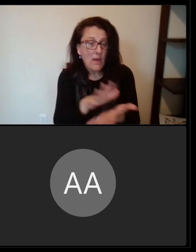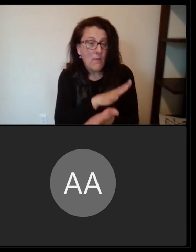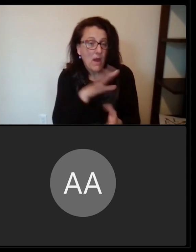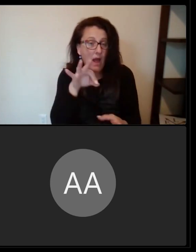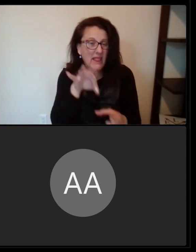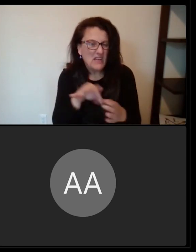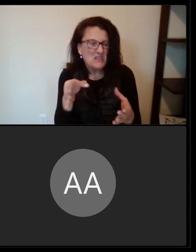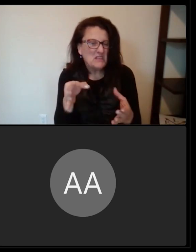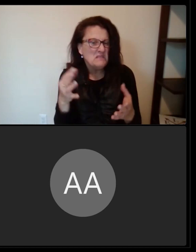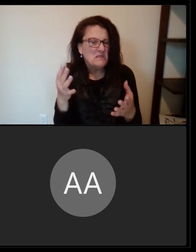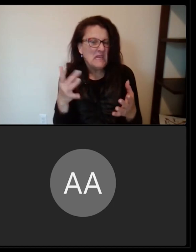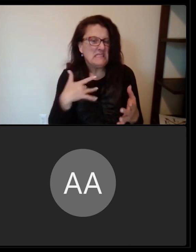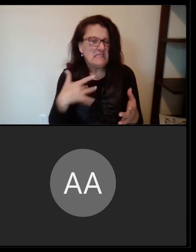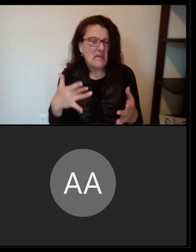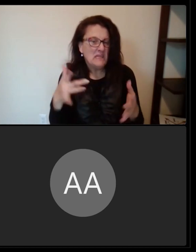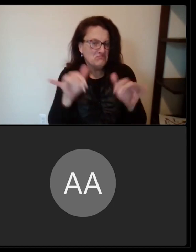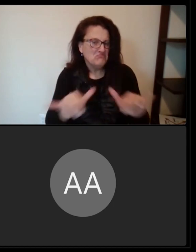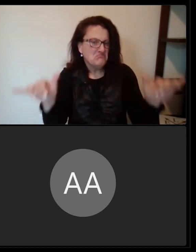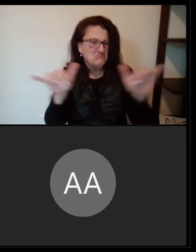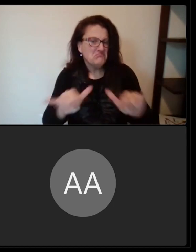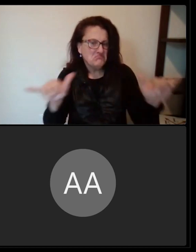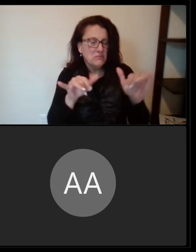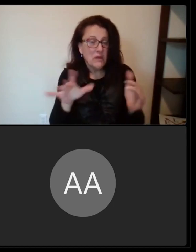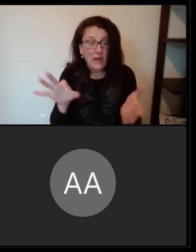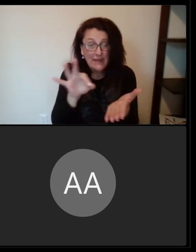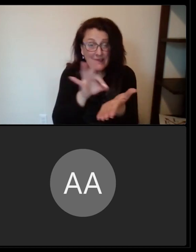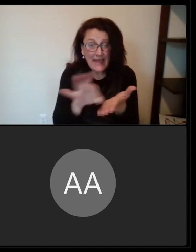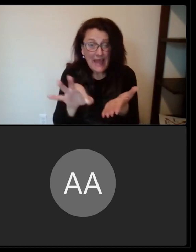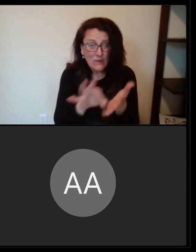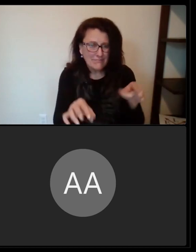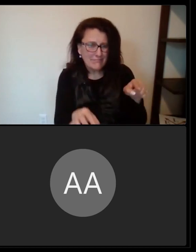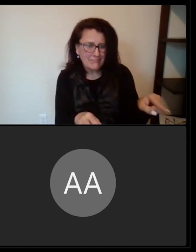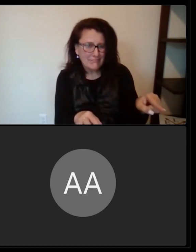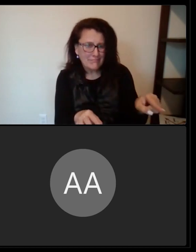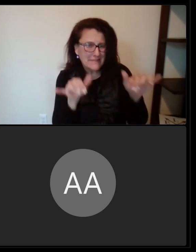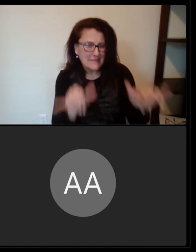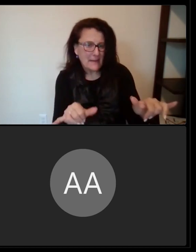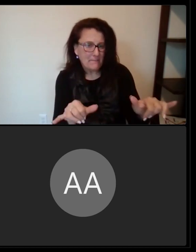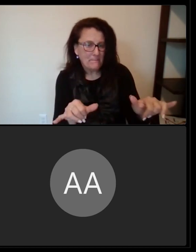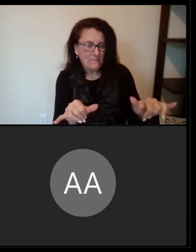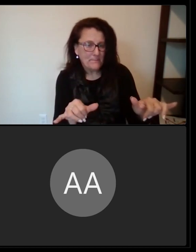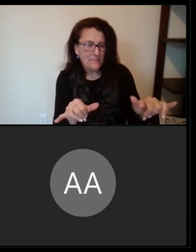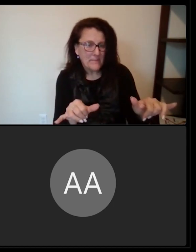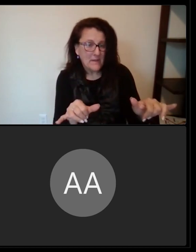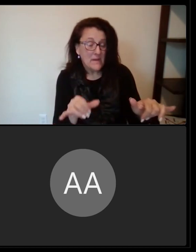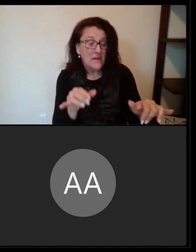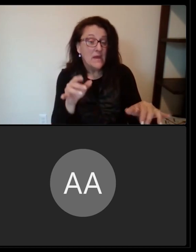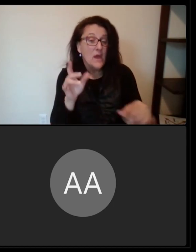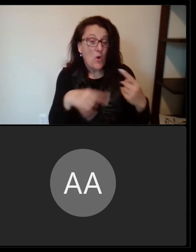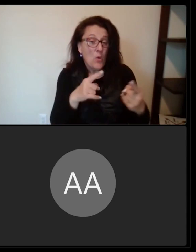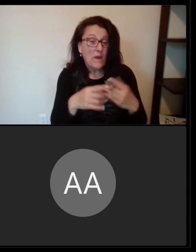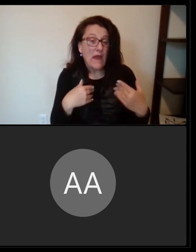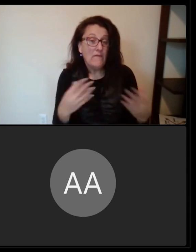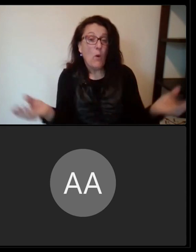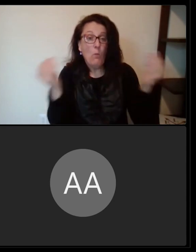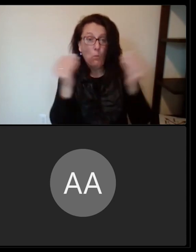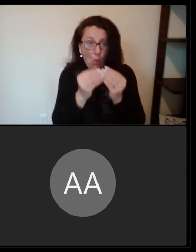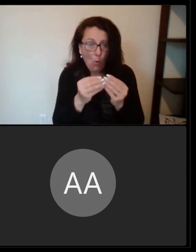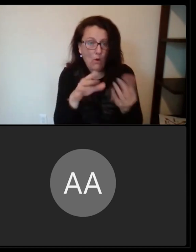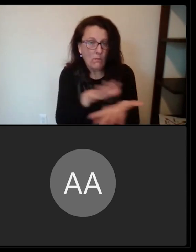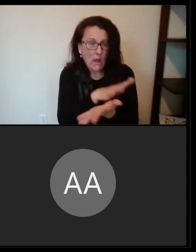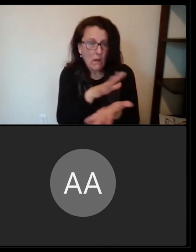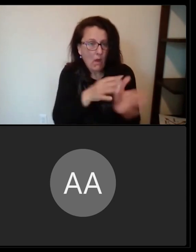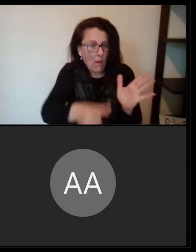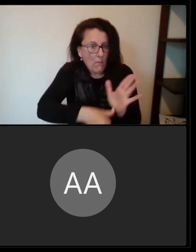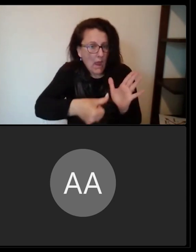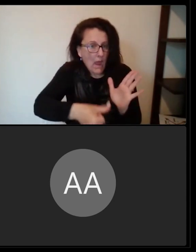most elections are, that counter would be the same. It's only in elections where you do have those multiple pages where